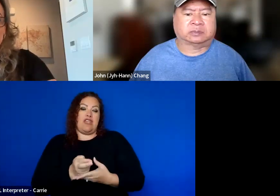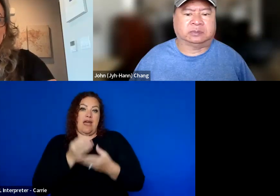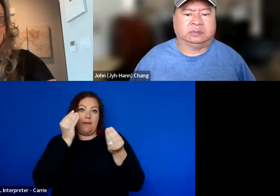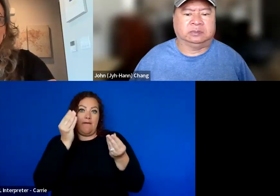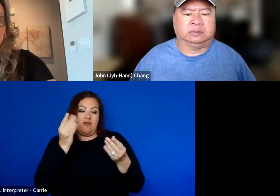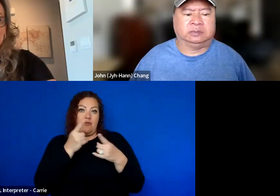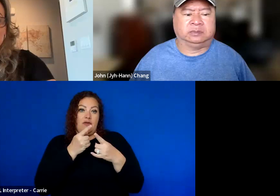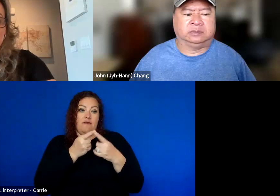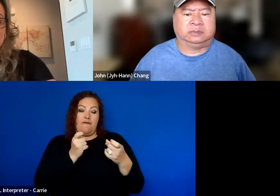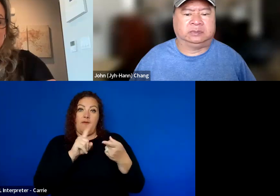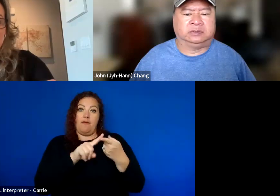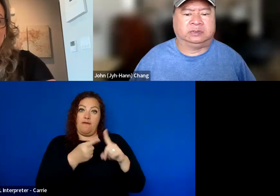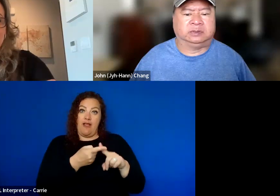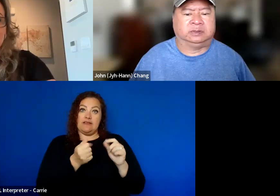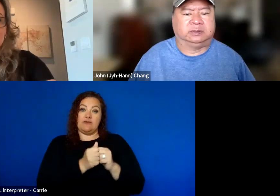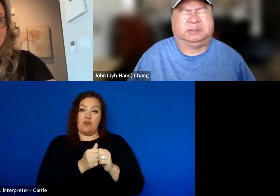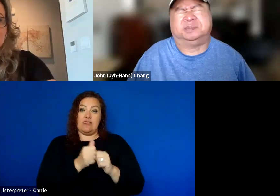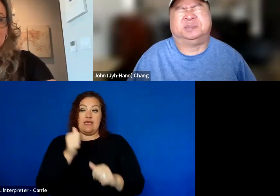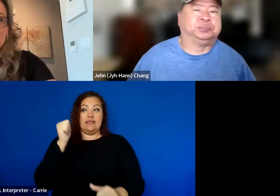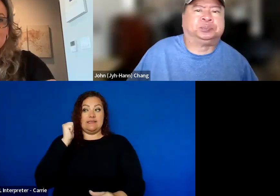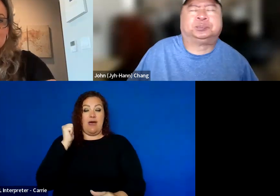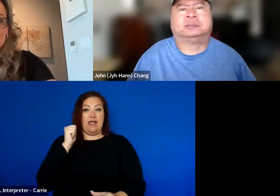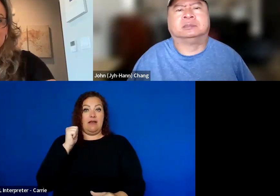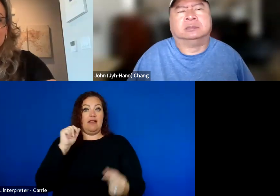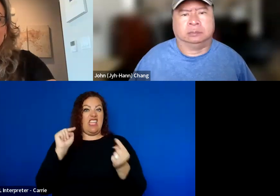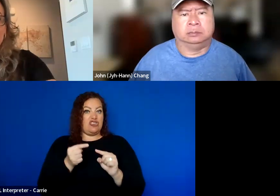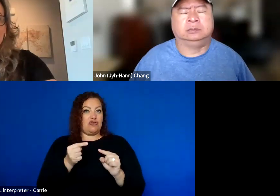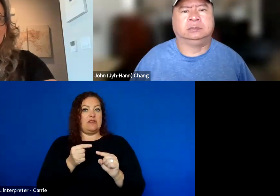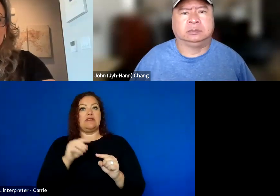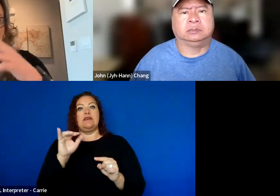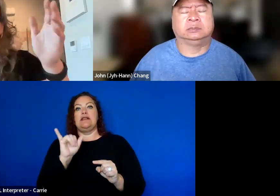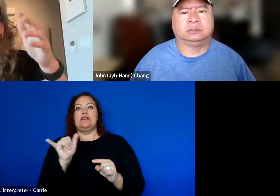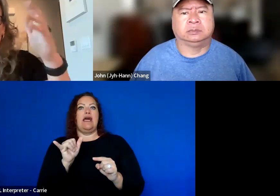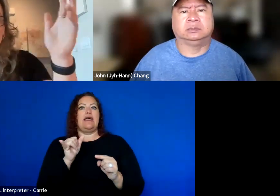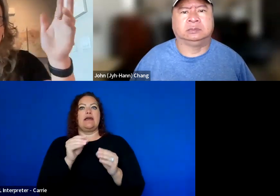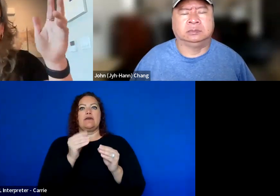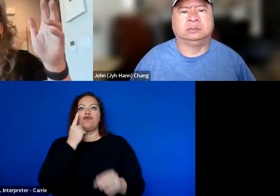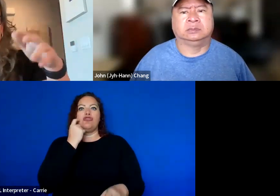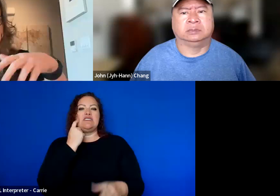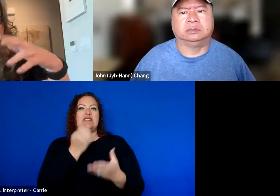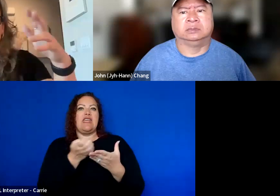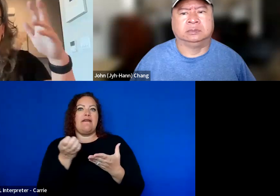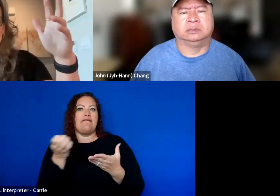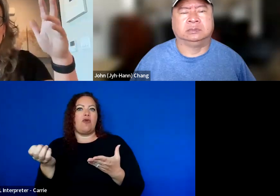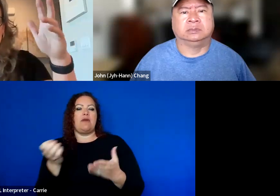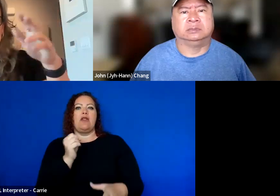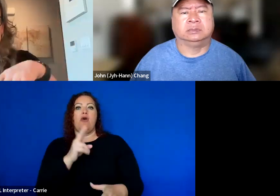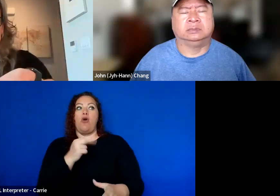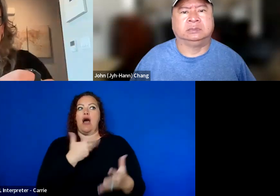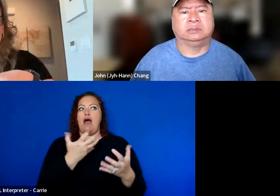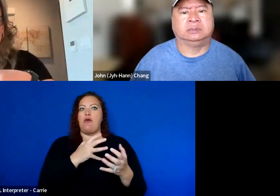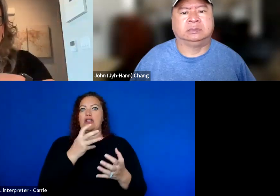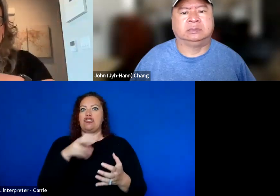friends with spinal cord injuries, meaning like keeping up on the latest equipment, or I wanted to travel to Africa and how do I do that